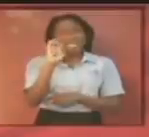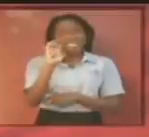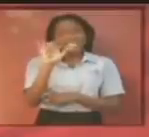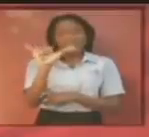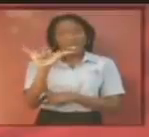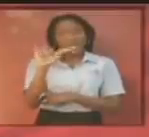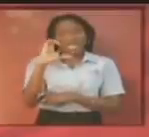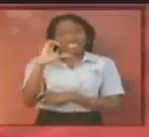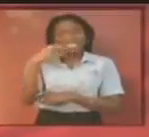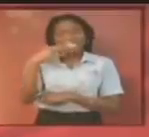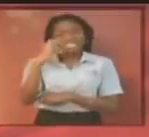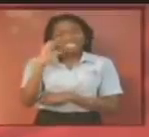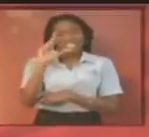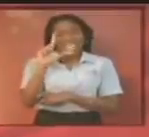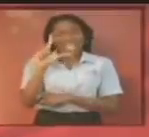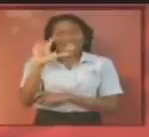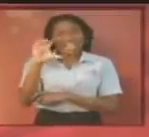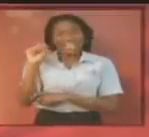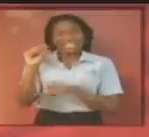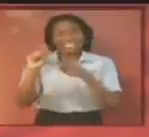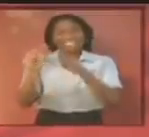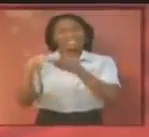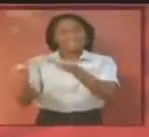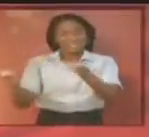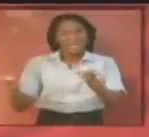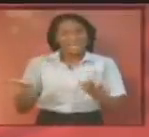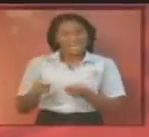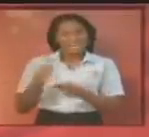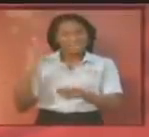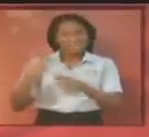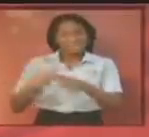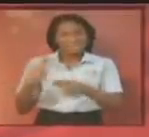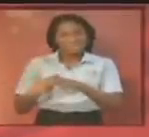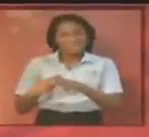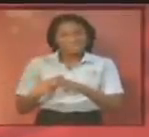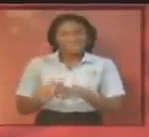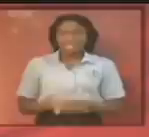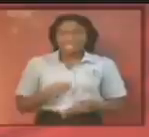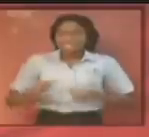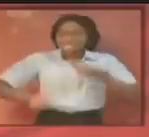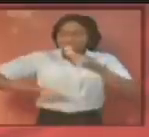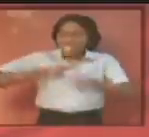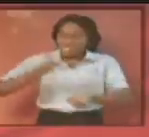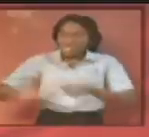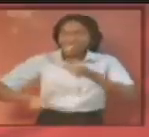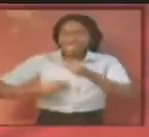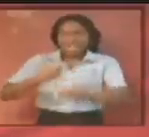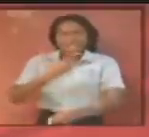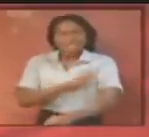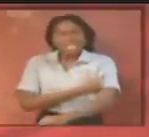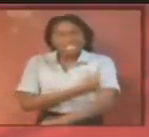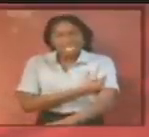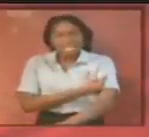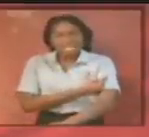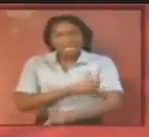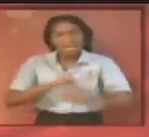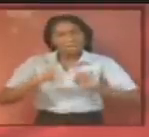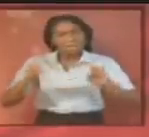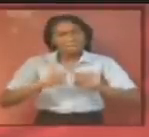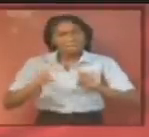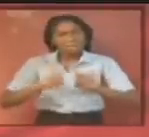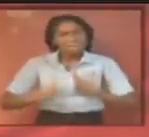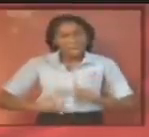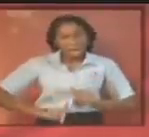surge in cases despite high levels of vaccination, and that was using AstraZeneca and Sinopharm. Now, a lot was made of this